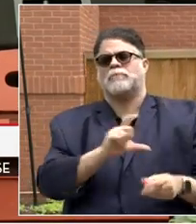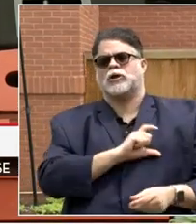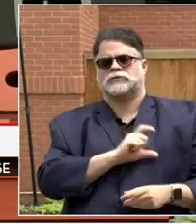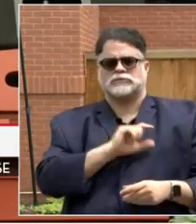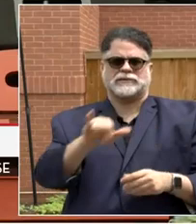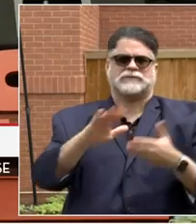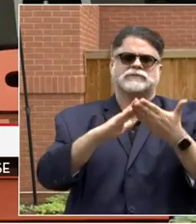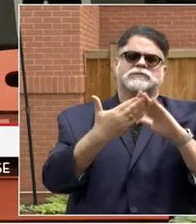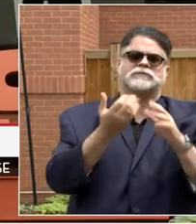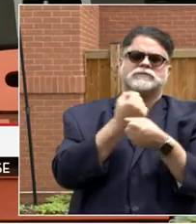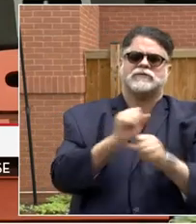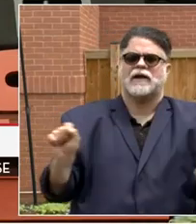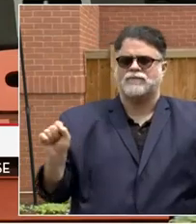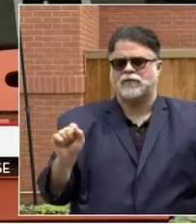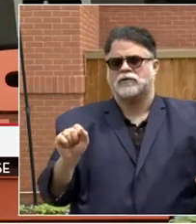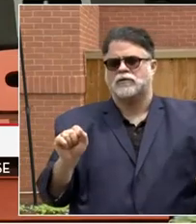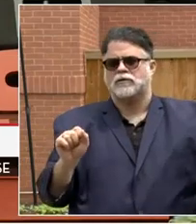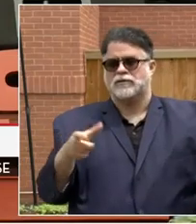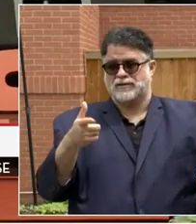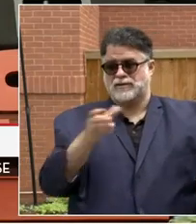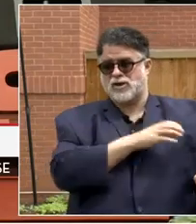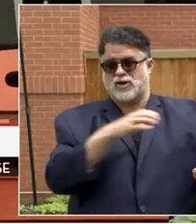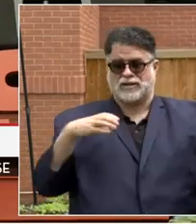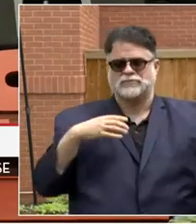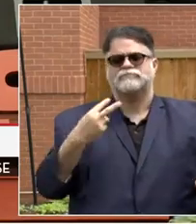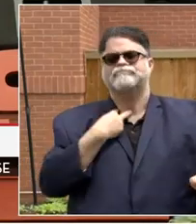there's a lot. The Congress is stalled on,